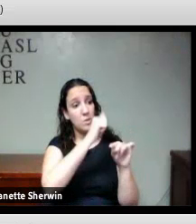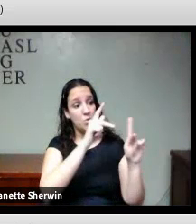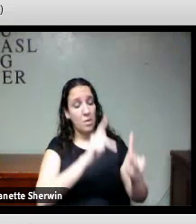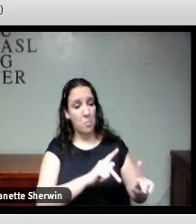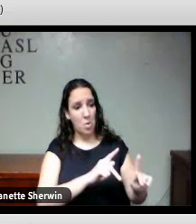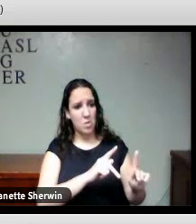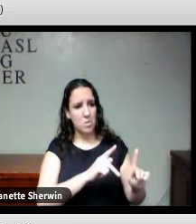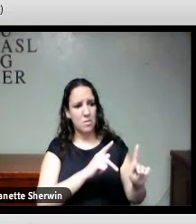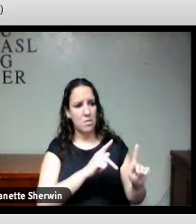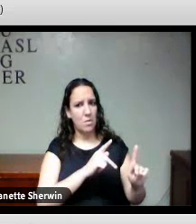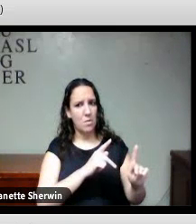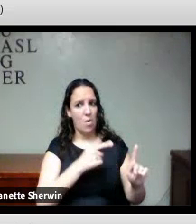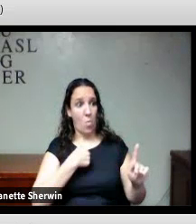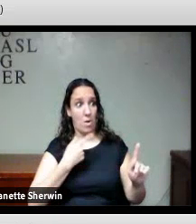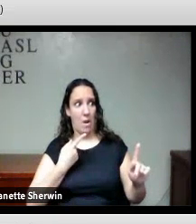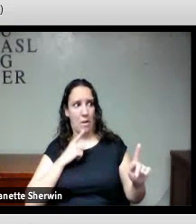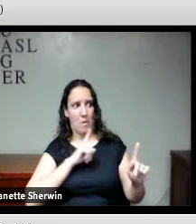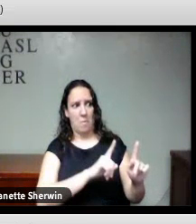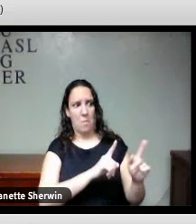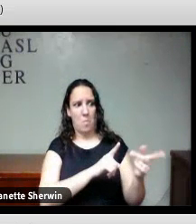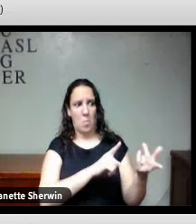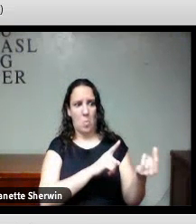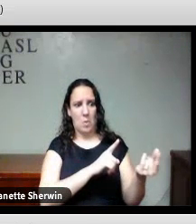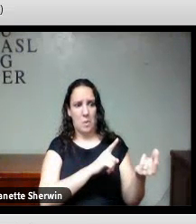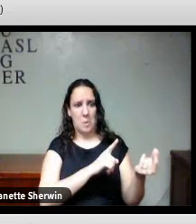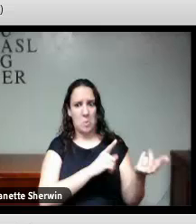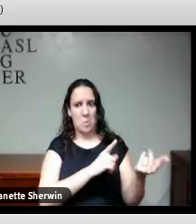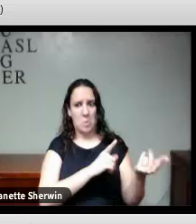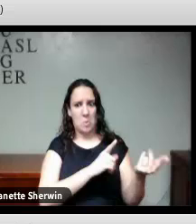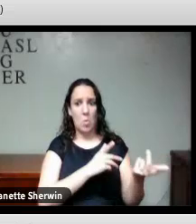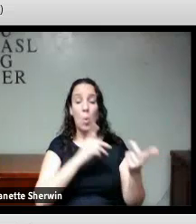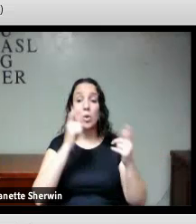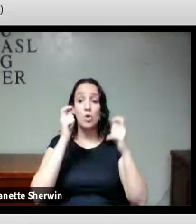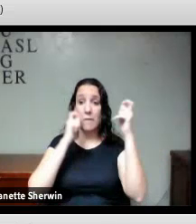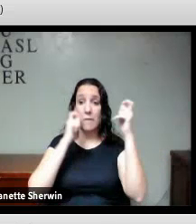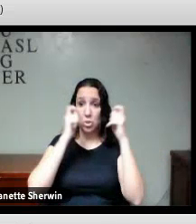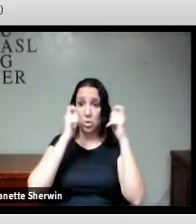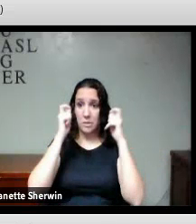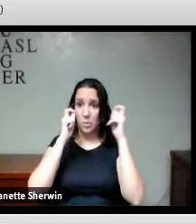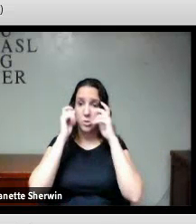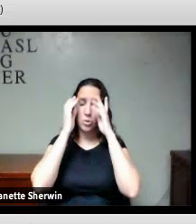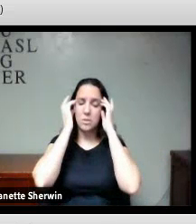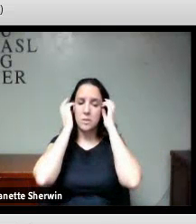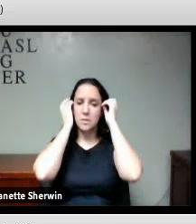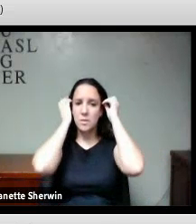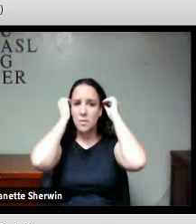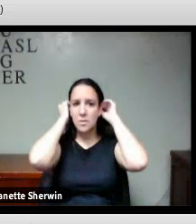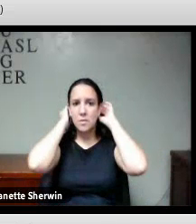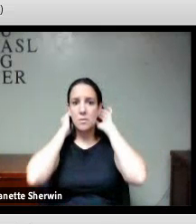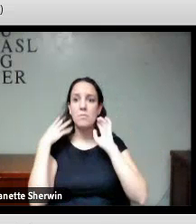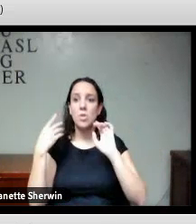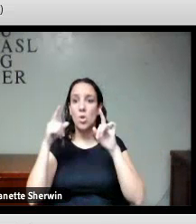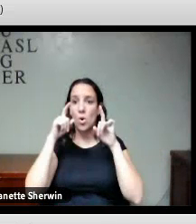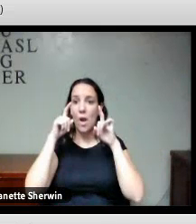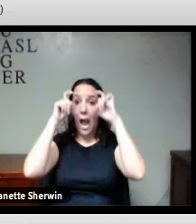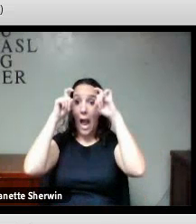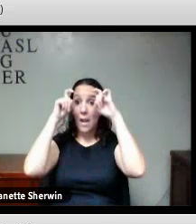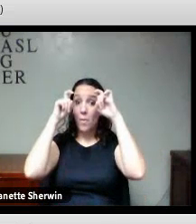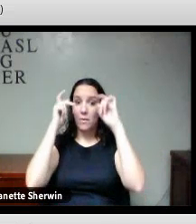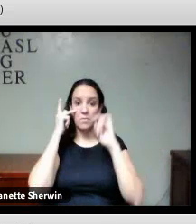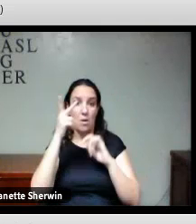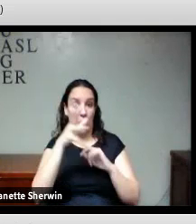going to do when I come up to the counter? Facial expressions, absolutely, Danielle. Eyebrows. Look at the lady's